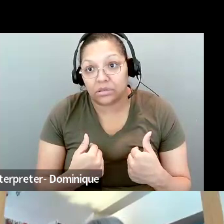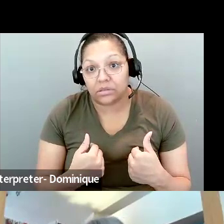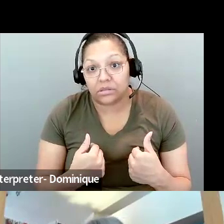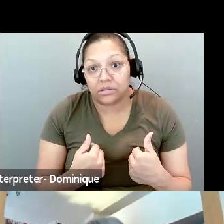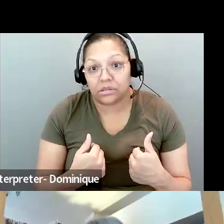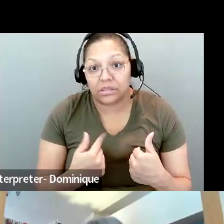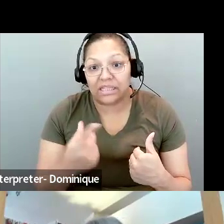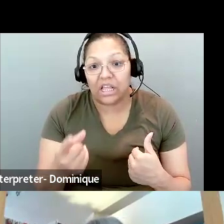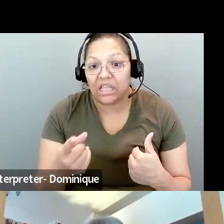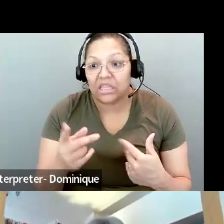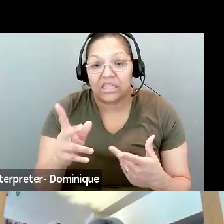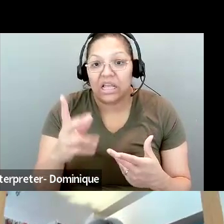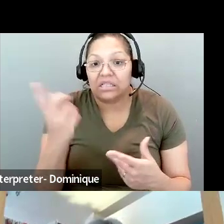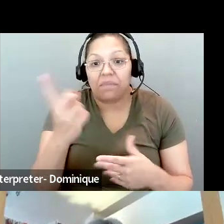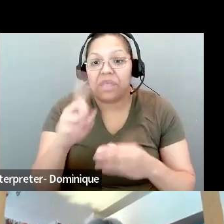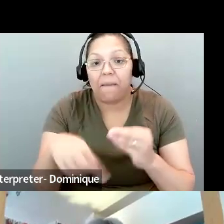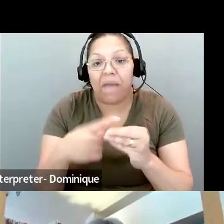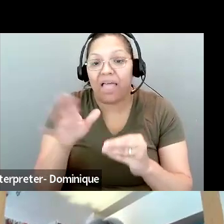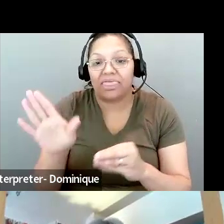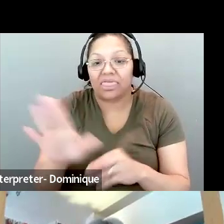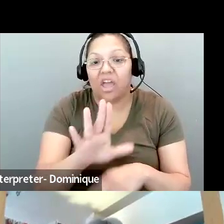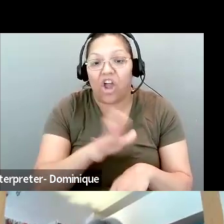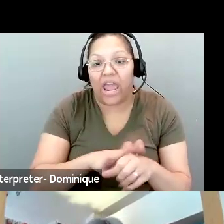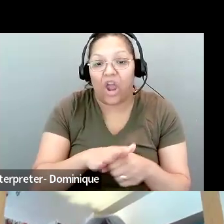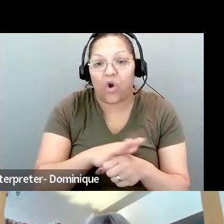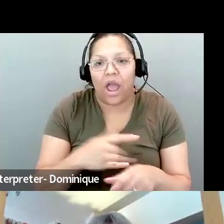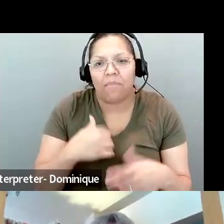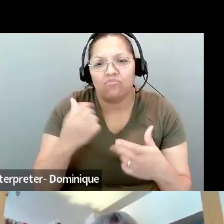updates about their area or anything. I'm trying to see